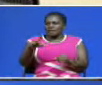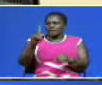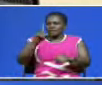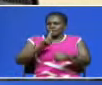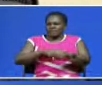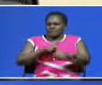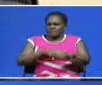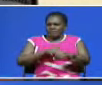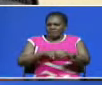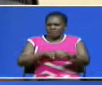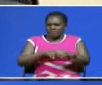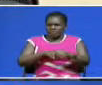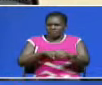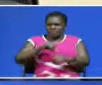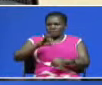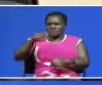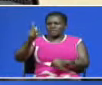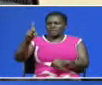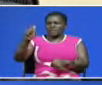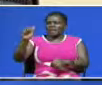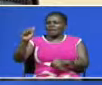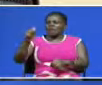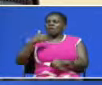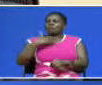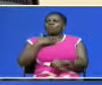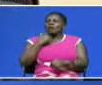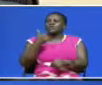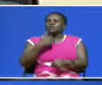we go to GKIA, we want to have a premium,